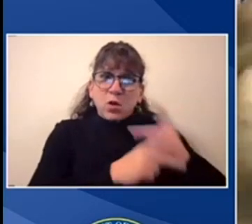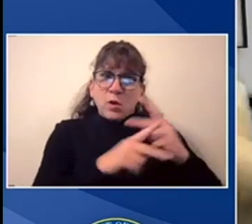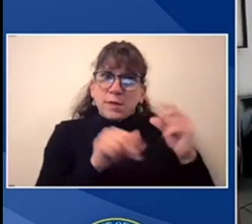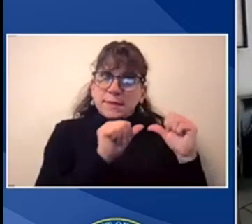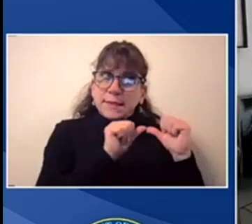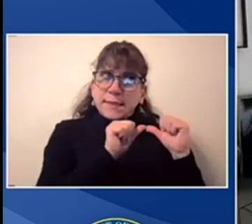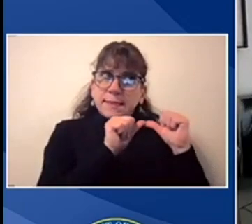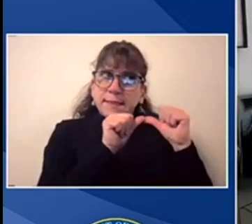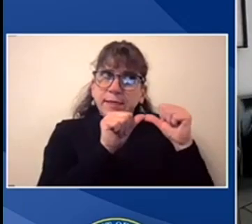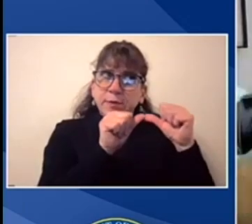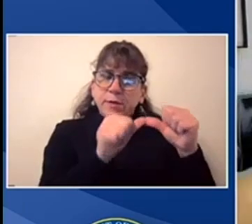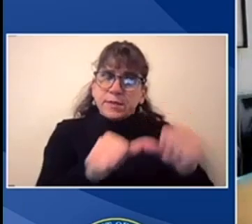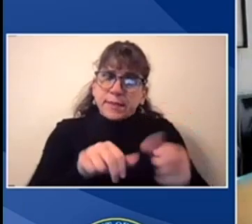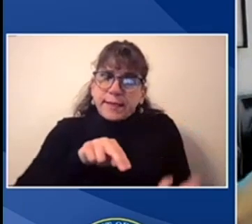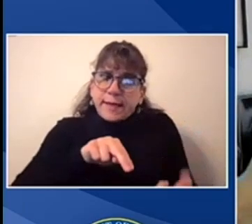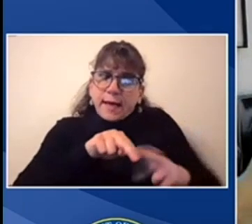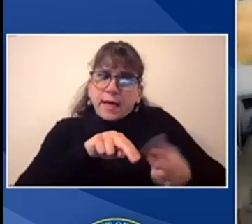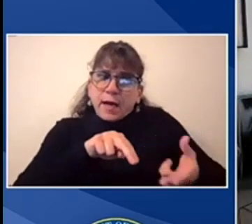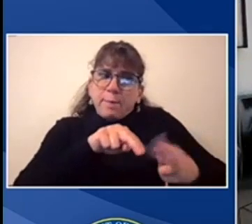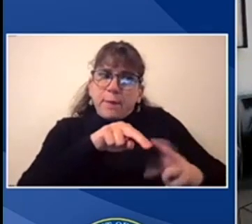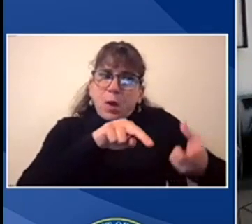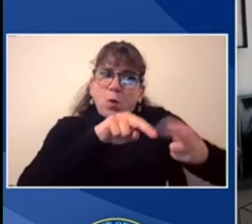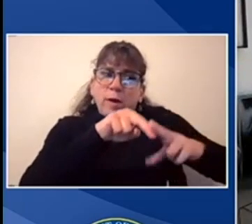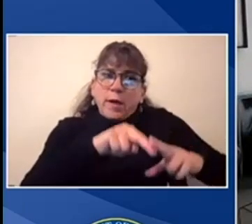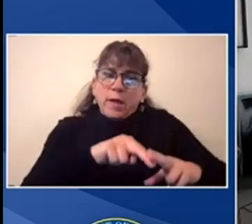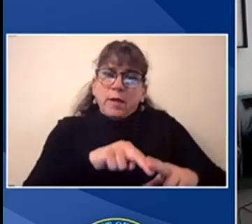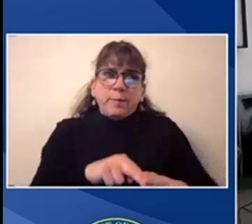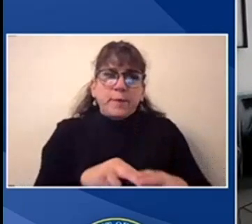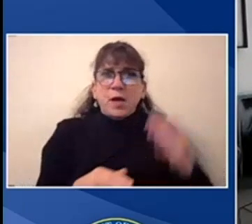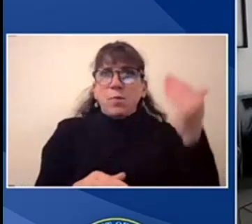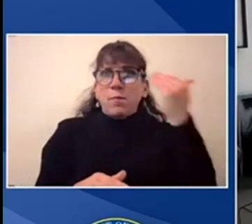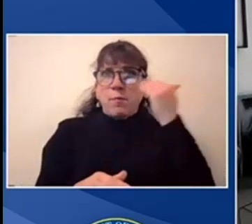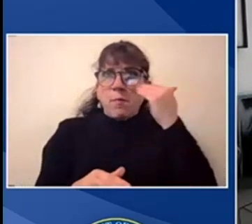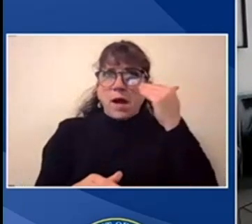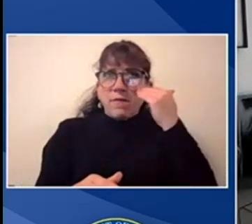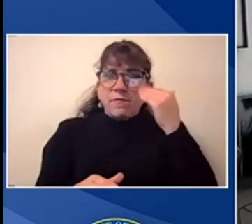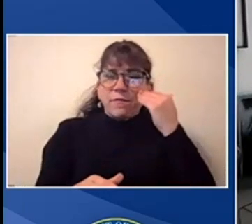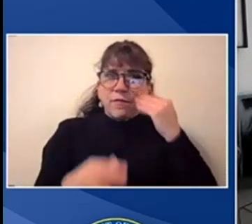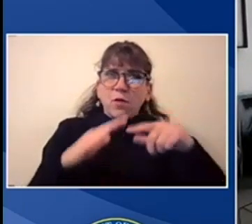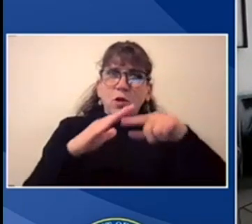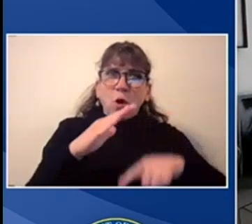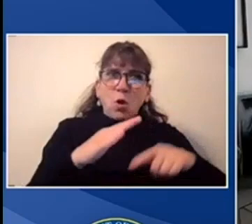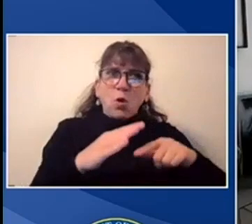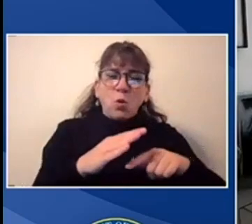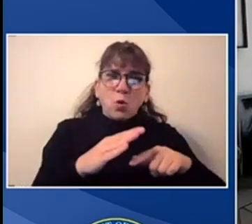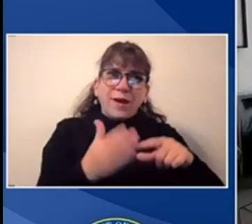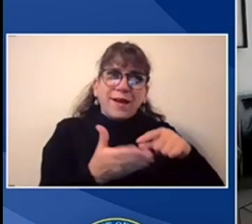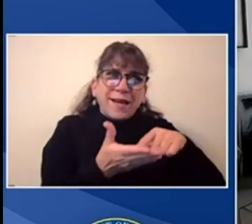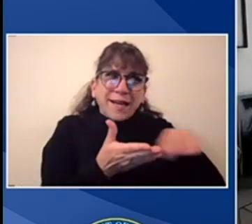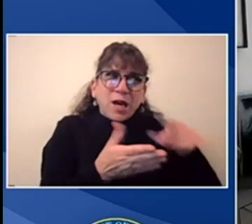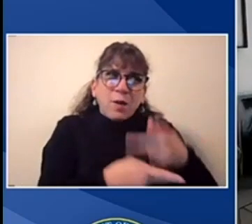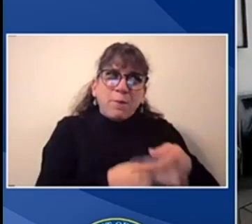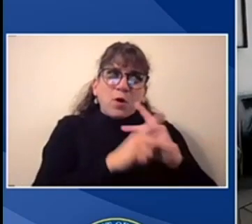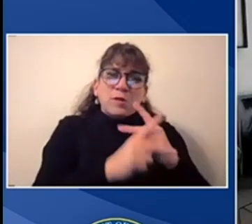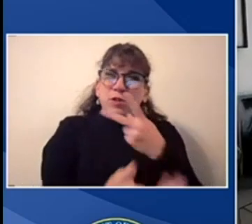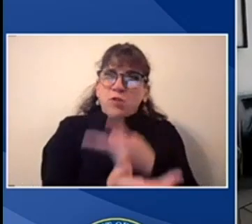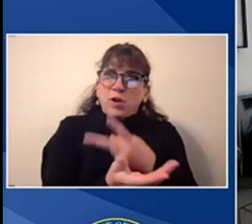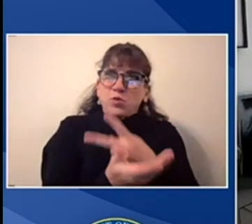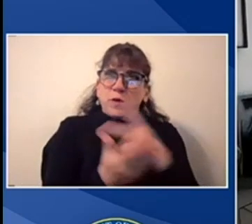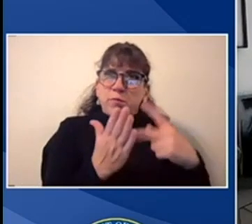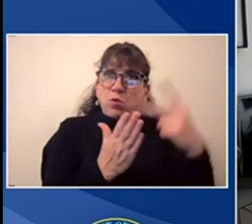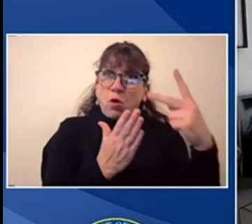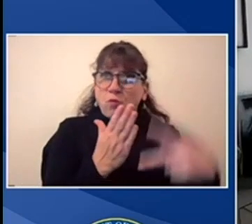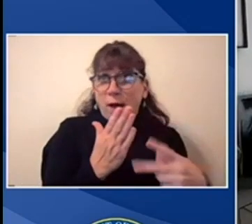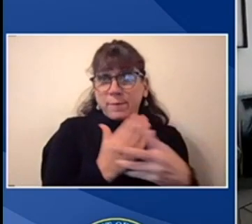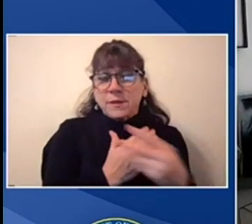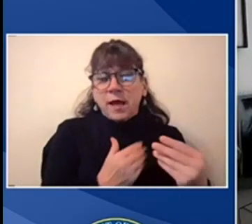continuously compounding. Being mindful that there are low income borrowers in graduate programs and